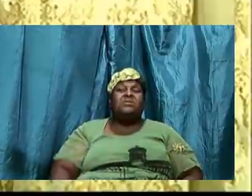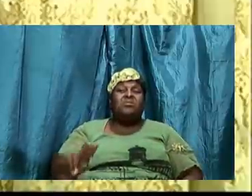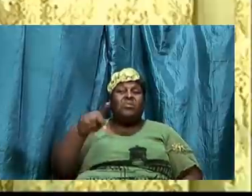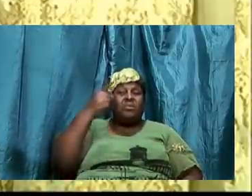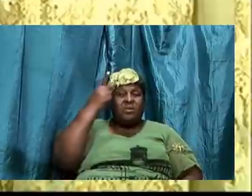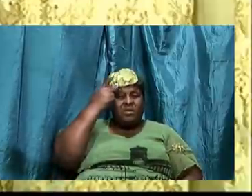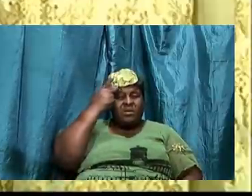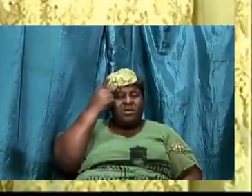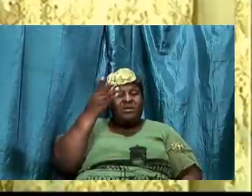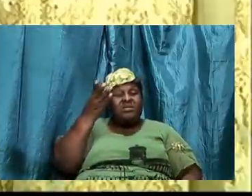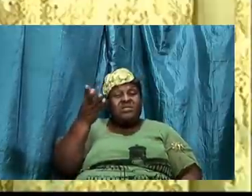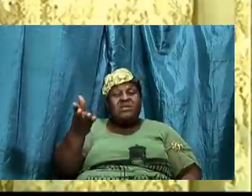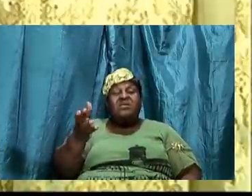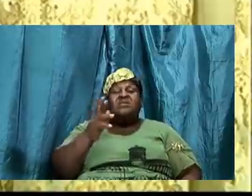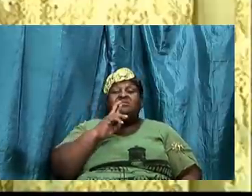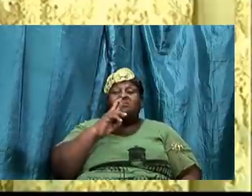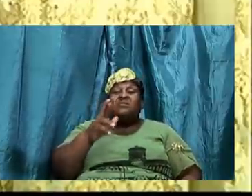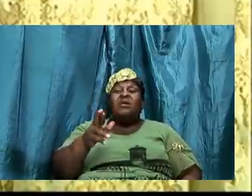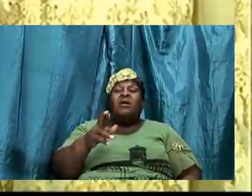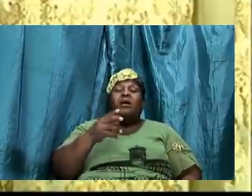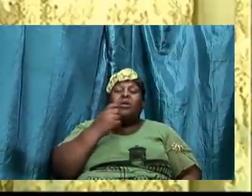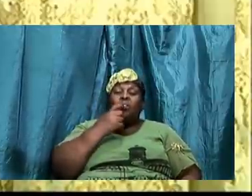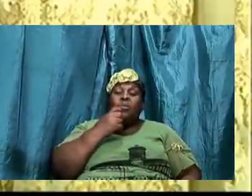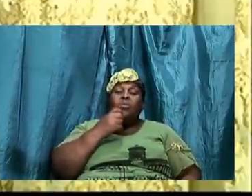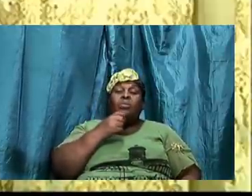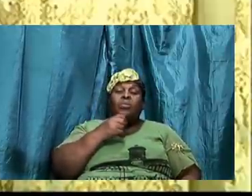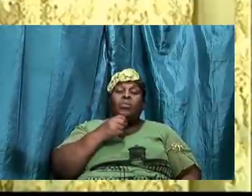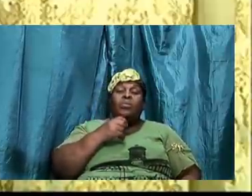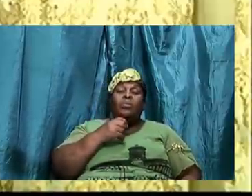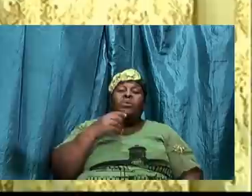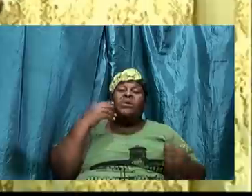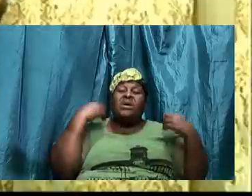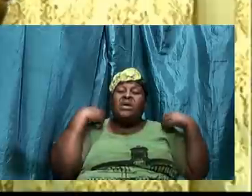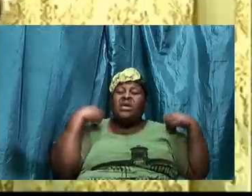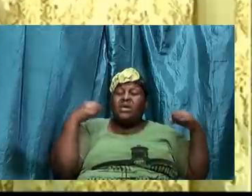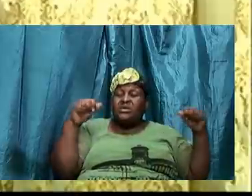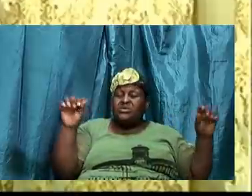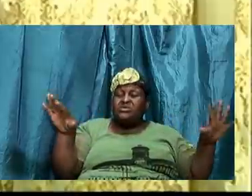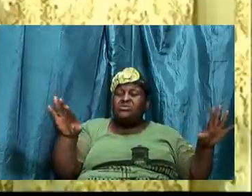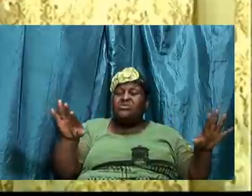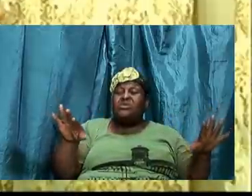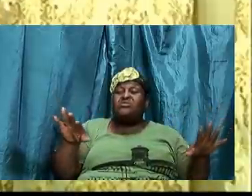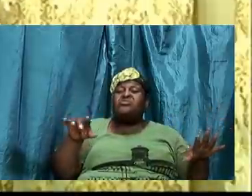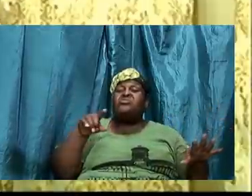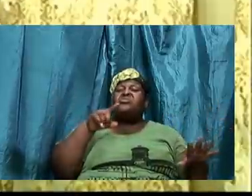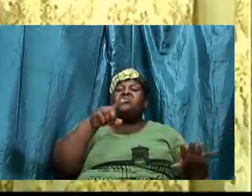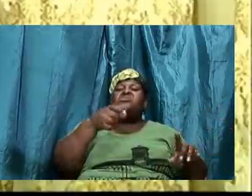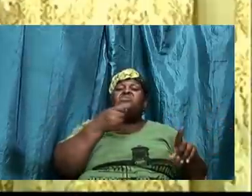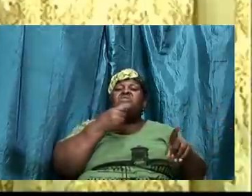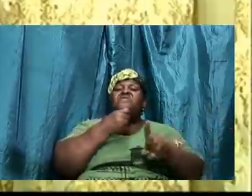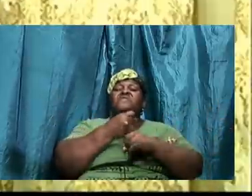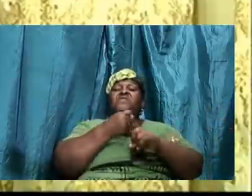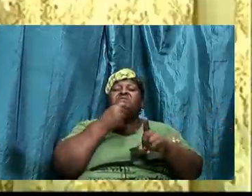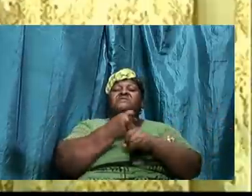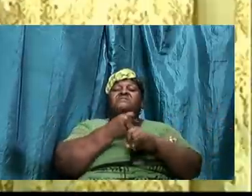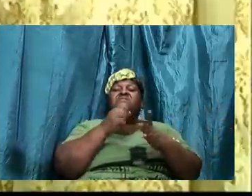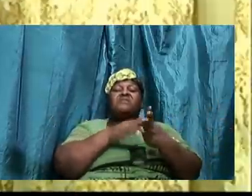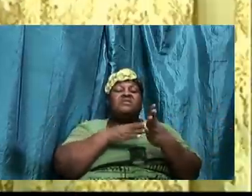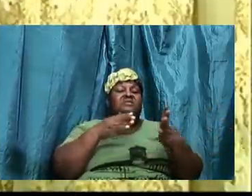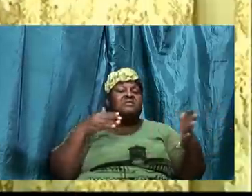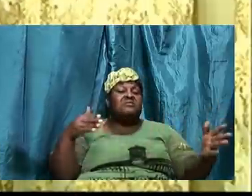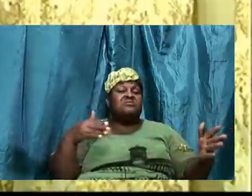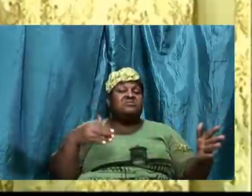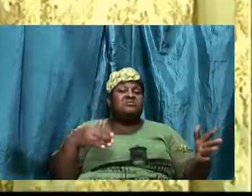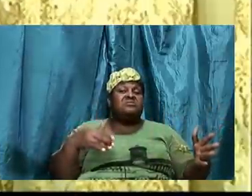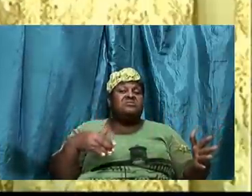these are who you are up against. That is why he started off by saying,